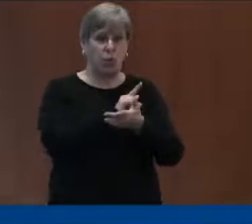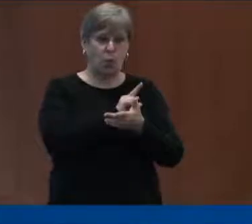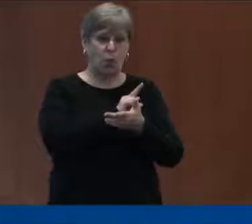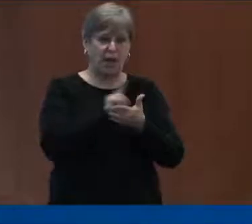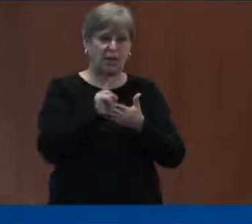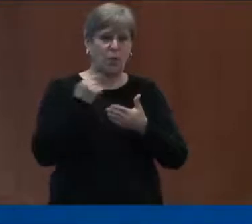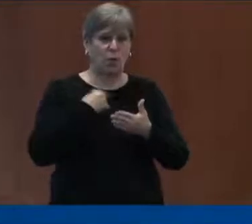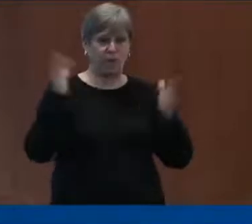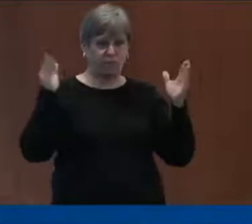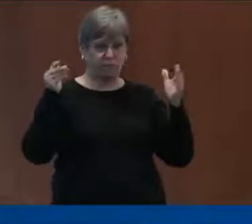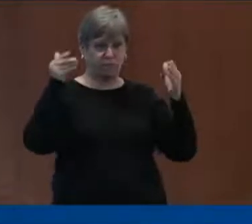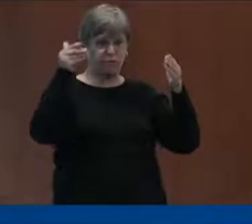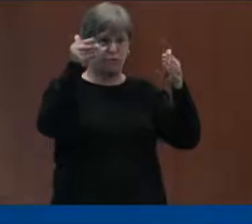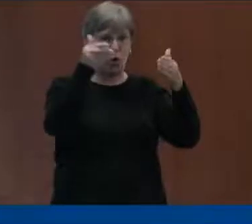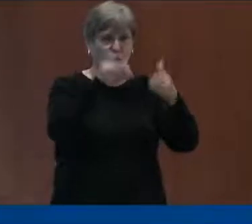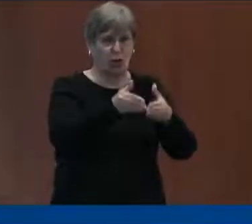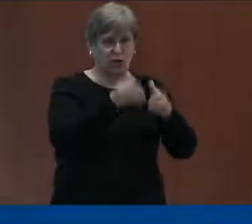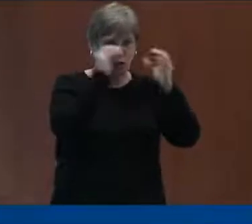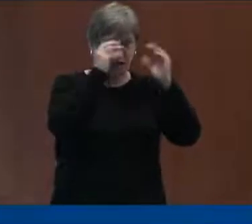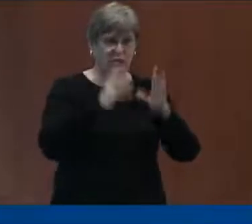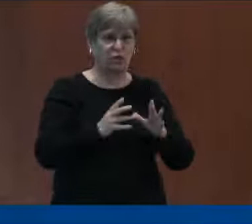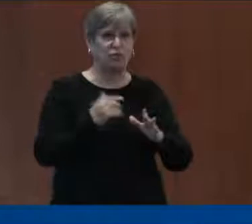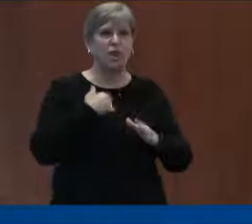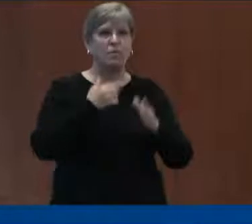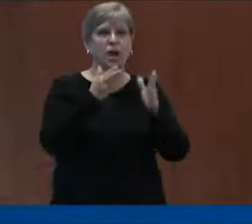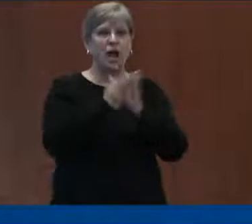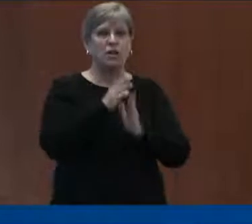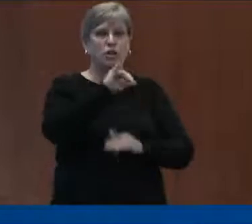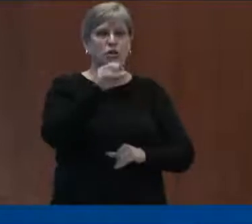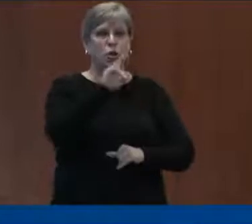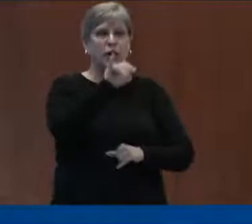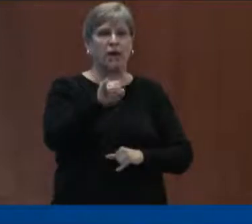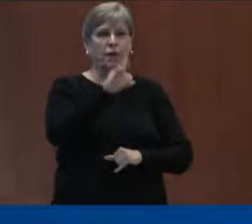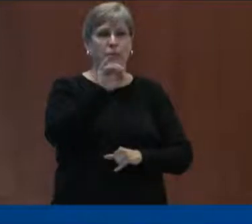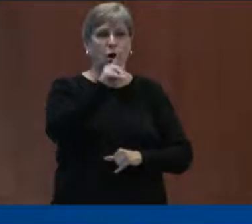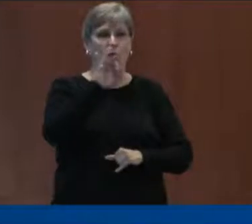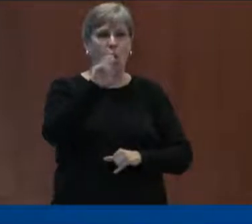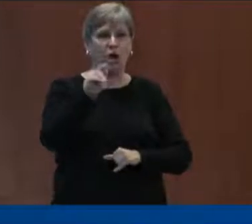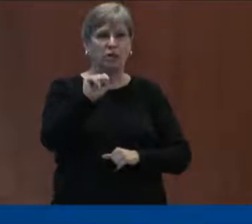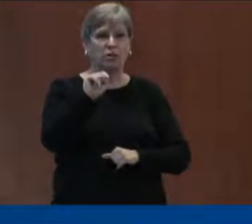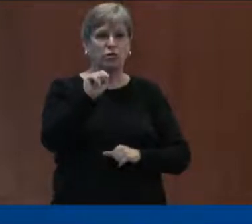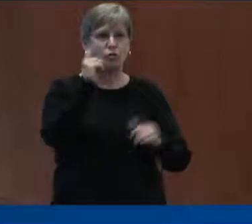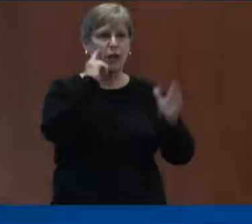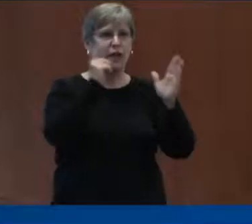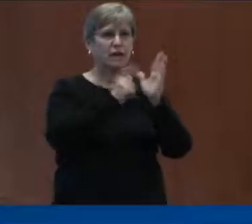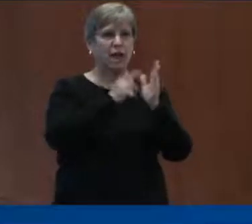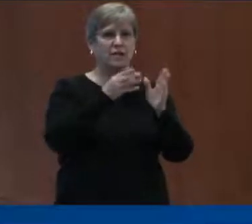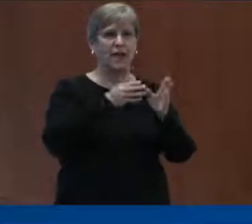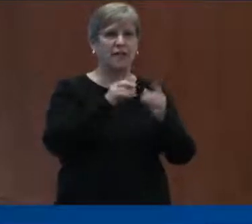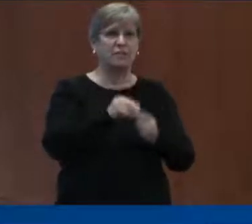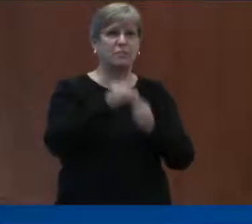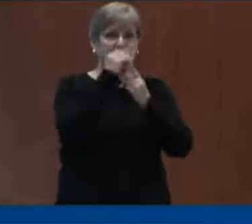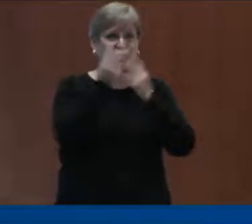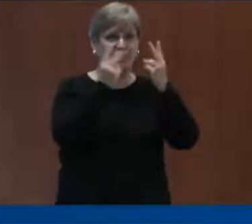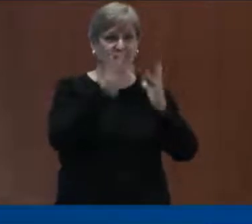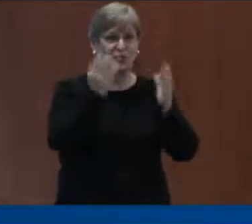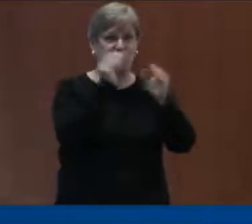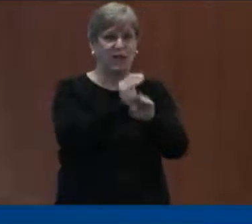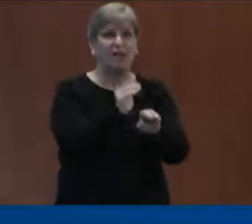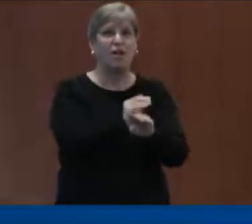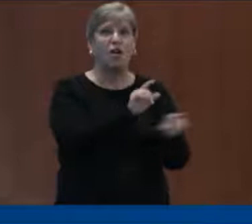on teachers. And in doing so, I'm going to ask Joni Burkhart to recognize a special guest, as well